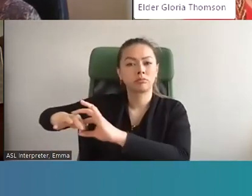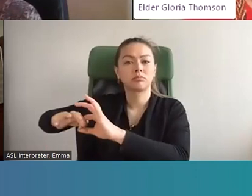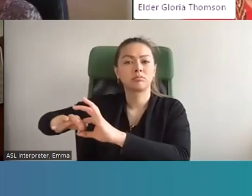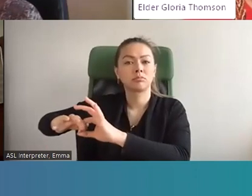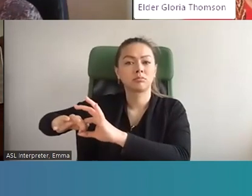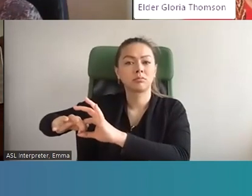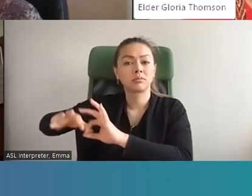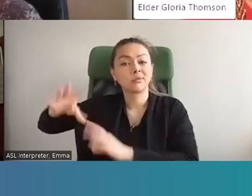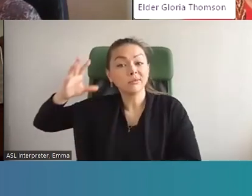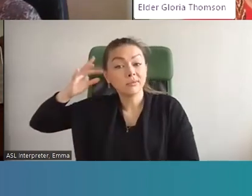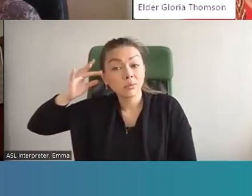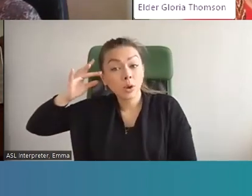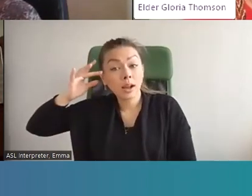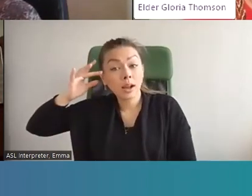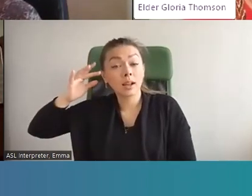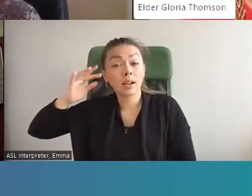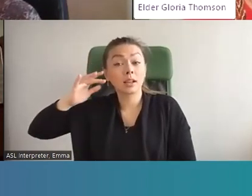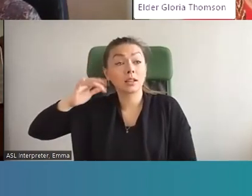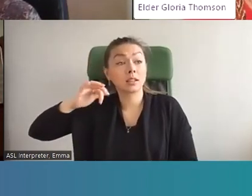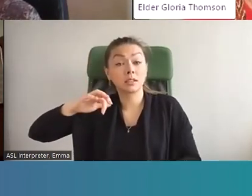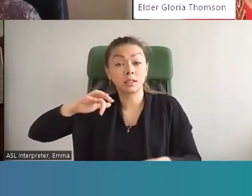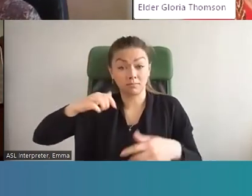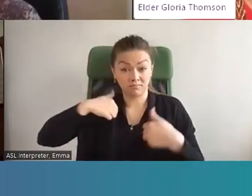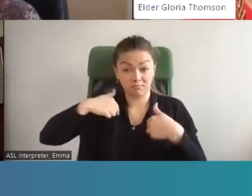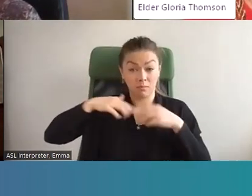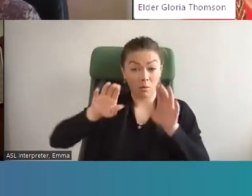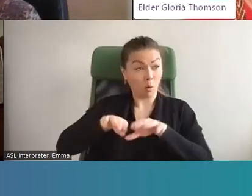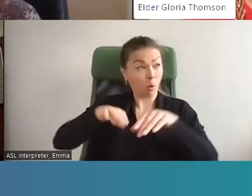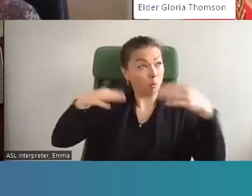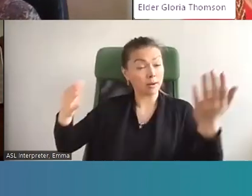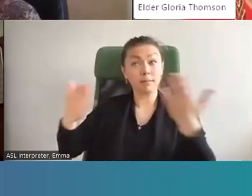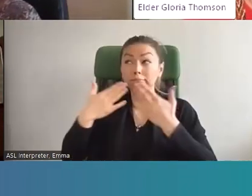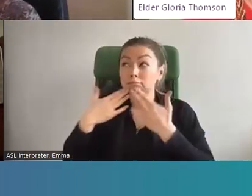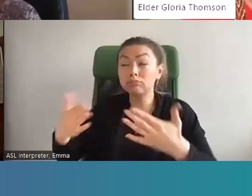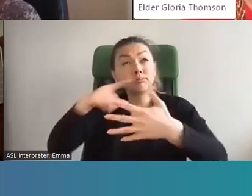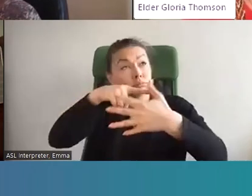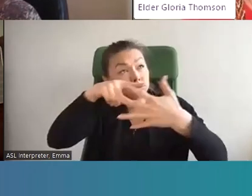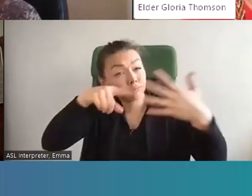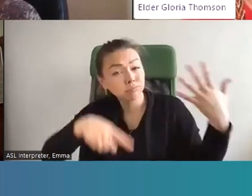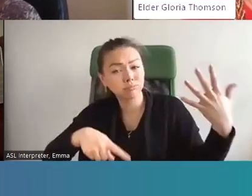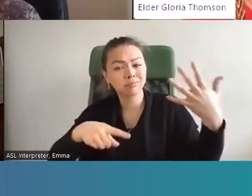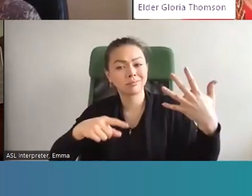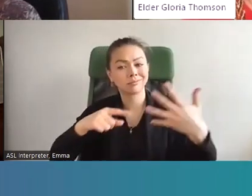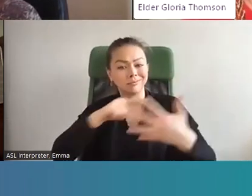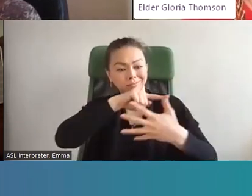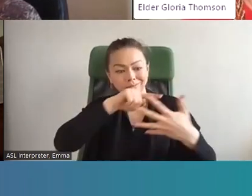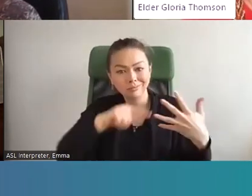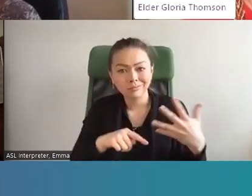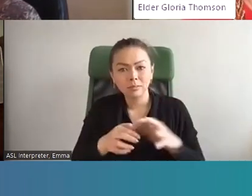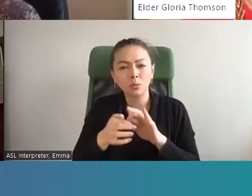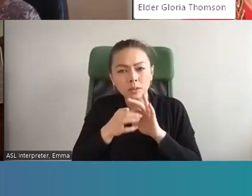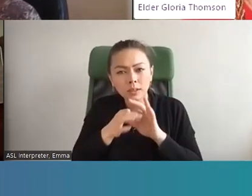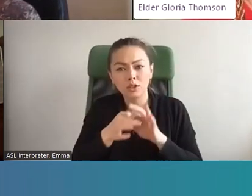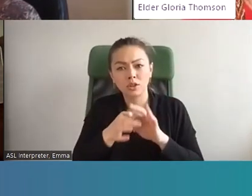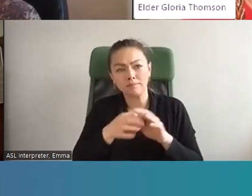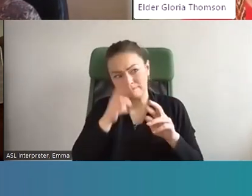the Thanksgiving address was all about relationship building and honoring and respecting. You know, and they all come